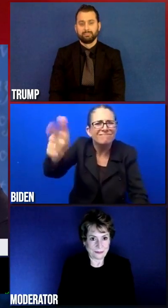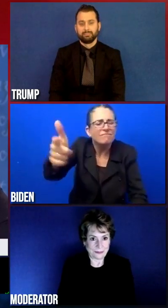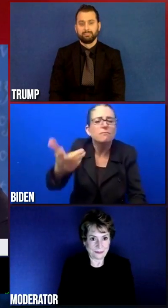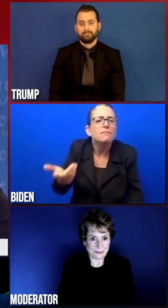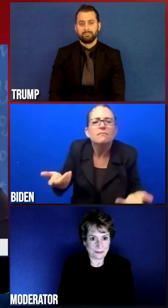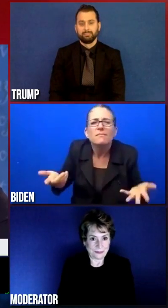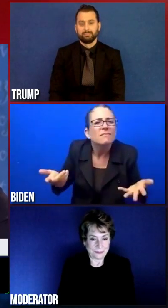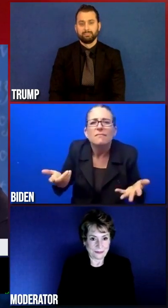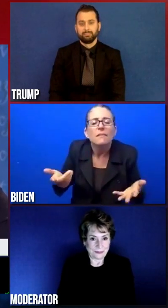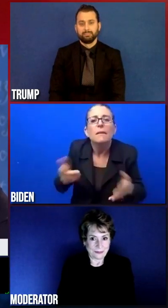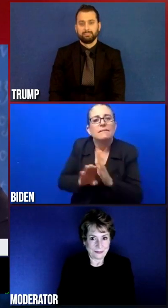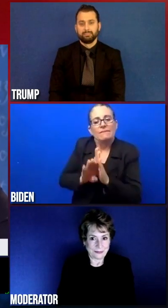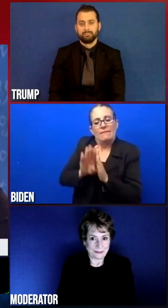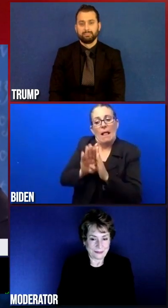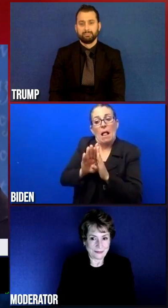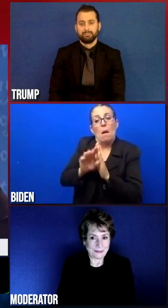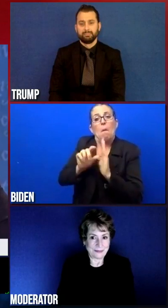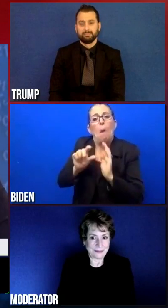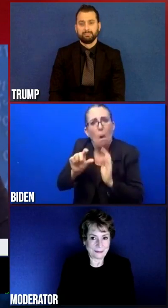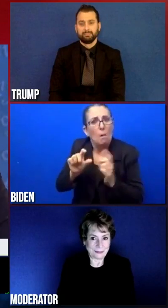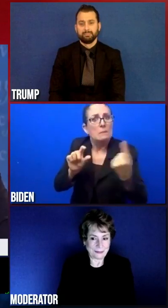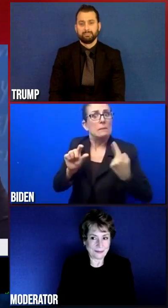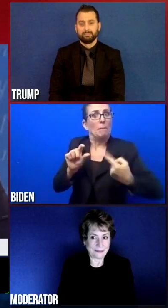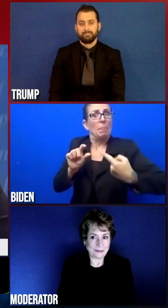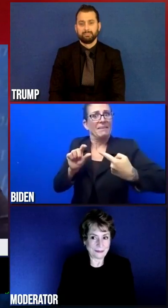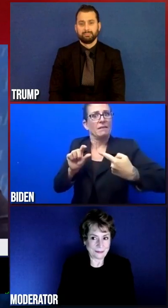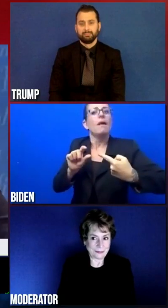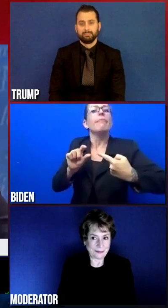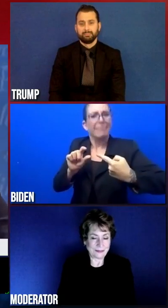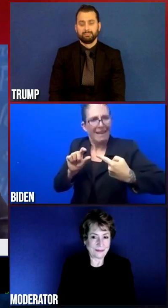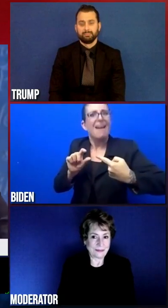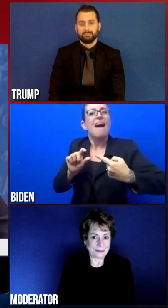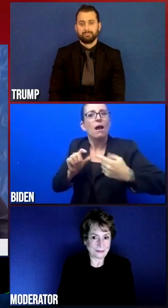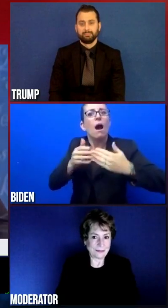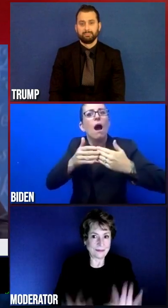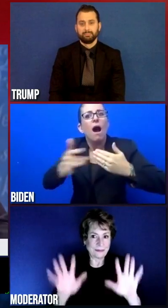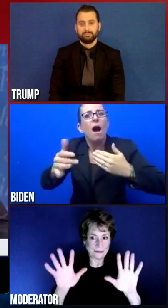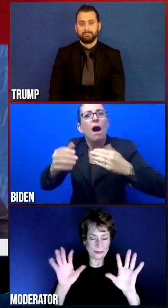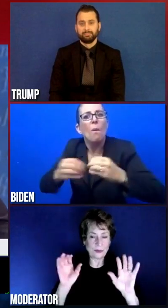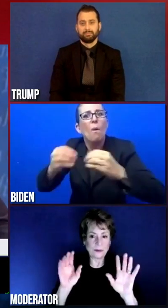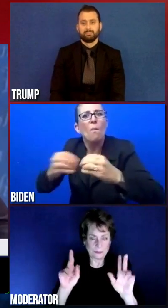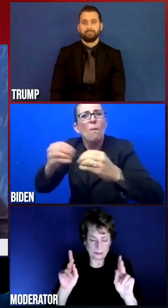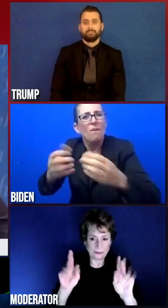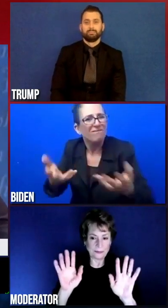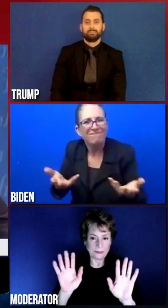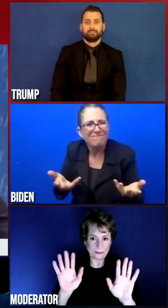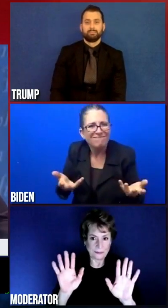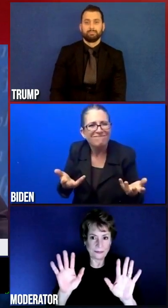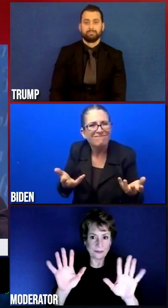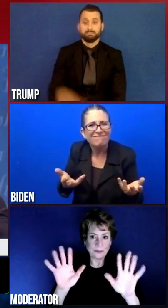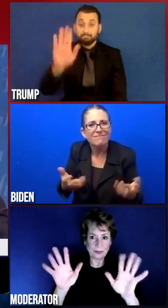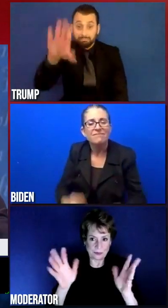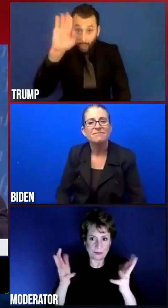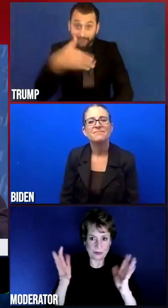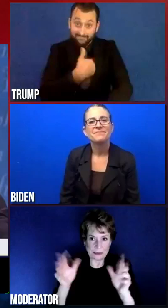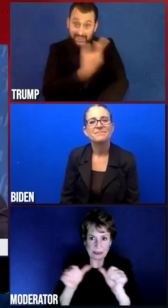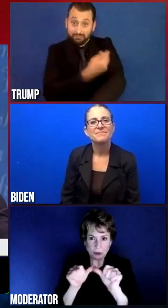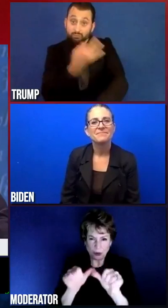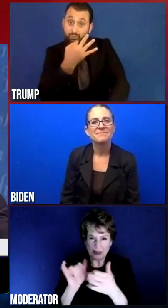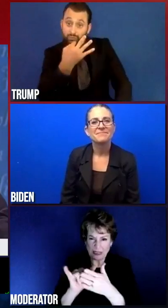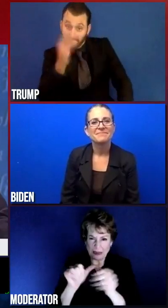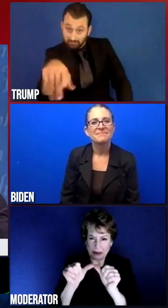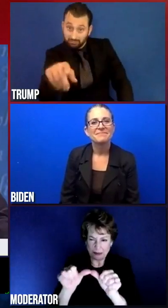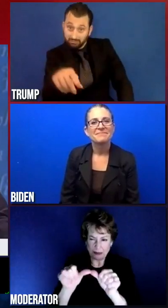we will. Pray God we will. Mr. Vice President, I want to pick up You'll have the vaccine sooner I want to than pick that. up on this question, though. You say the public can trust